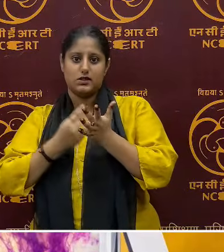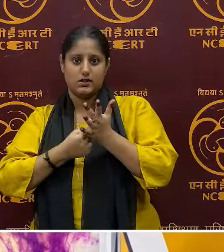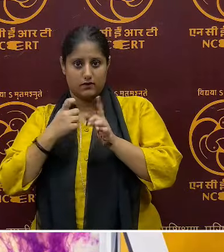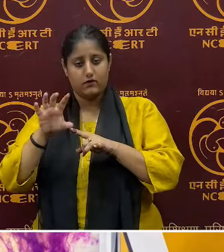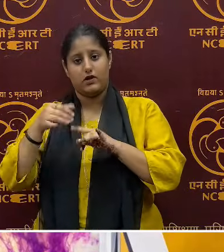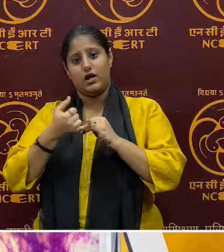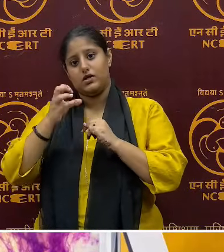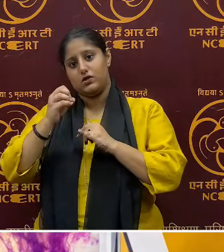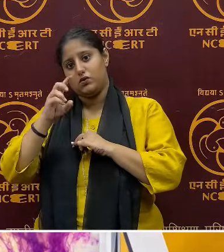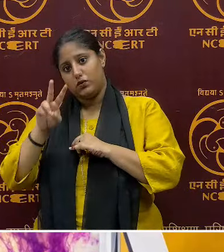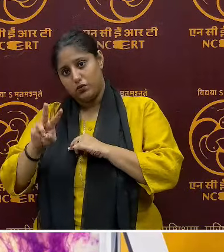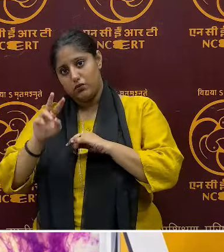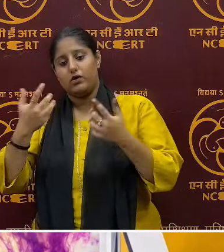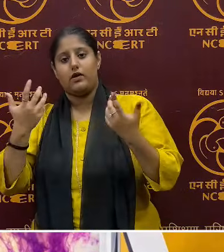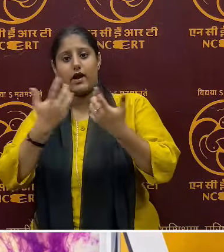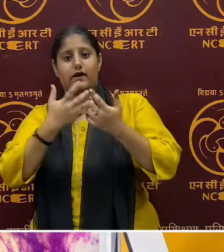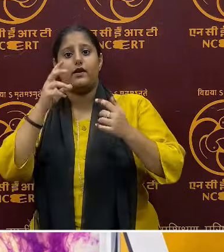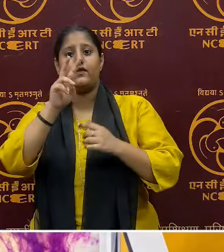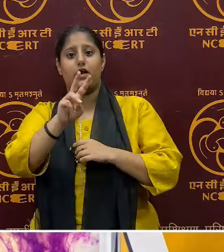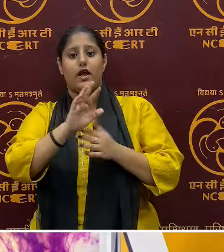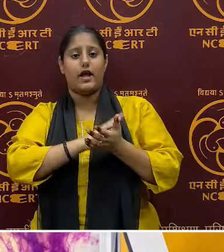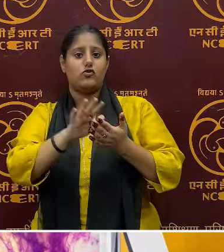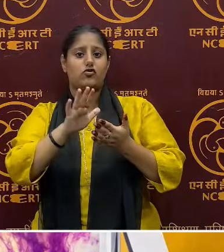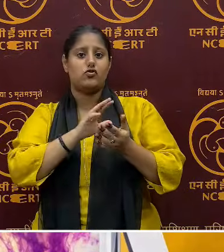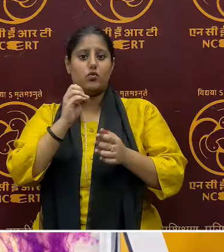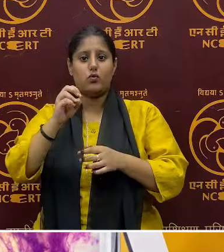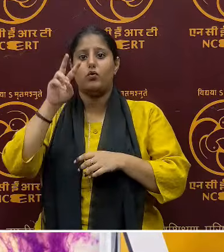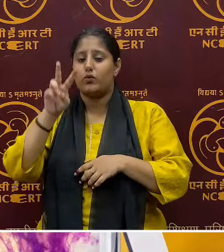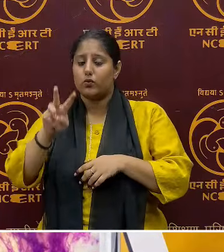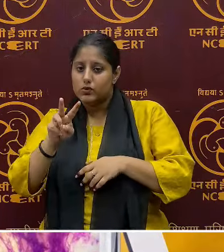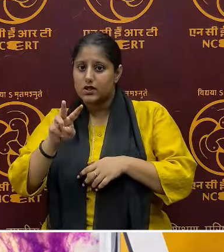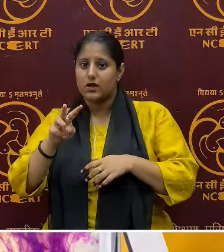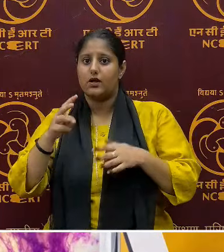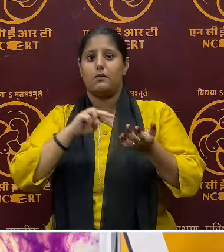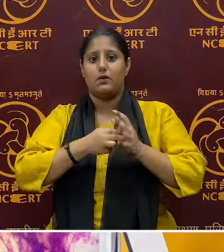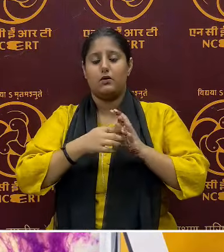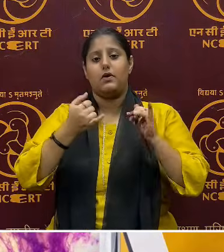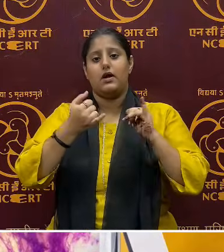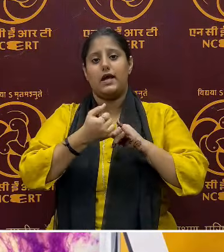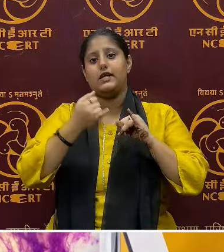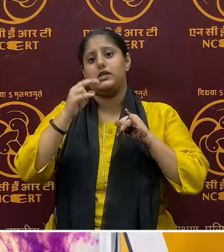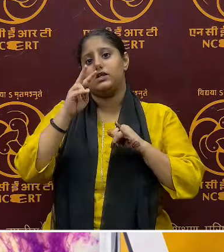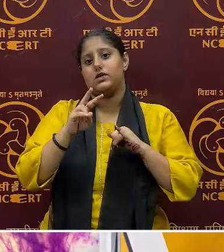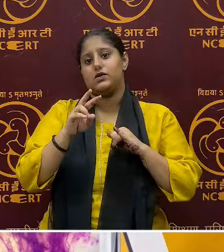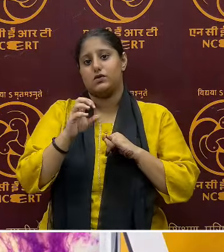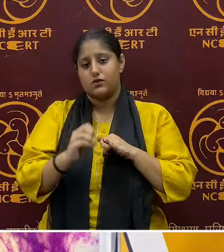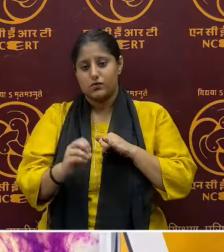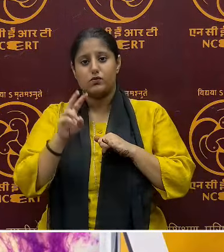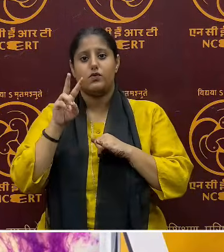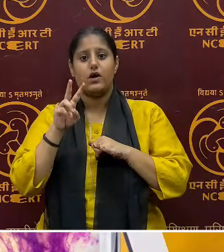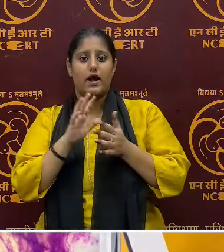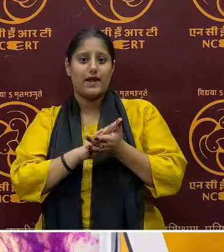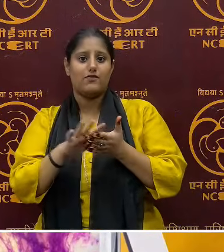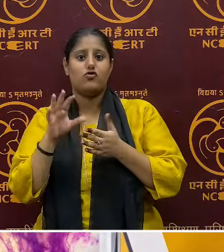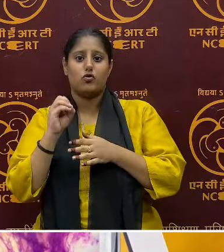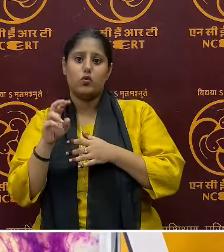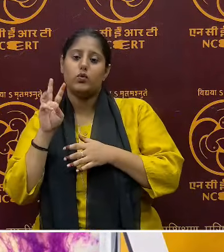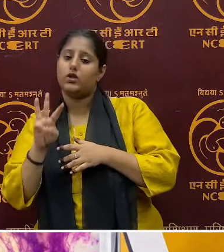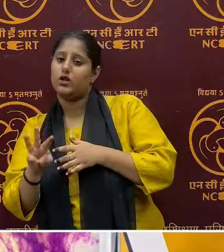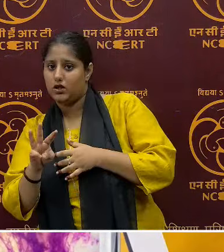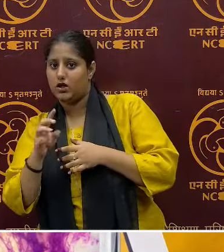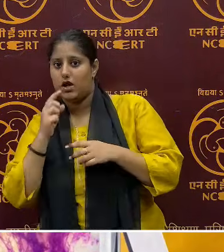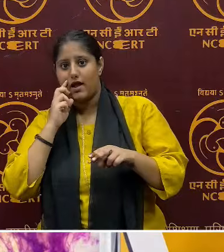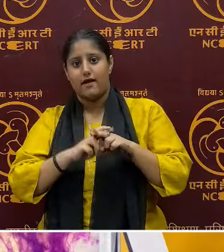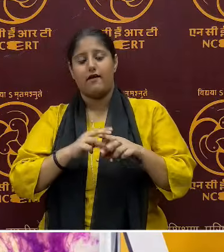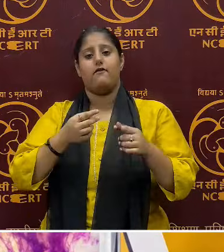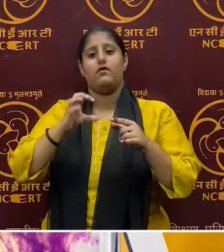react with H2O to form sulfurous acid, that is H2SO3. And here carbonic acid is formed when